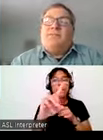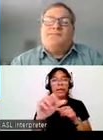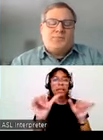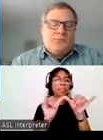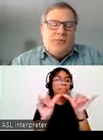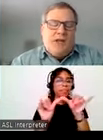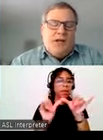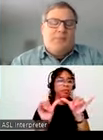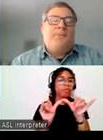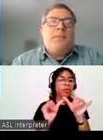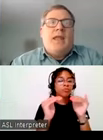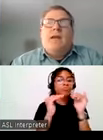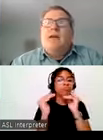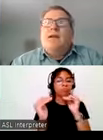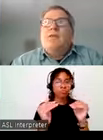justice.